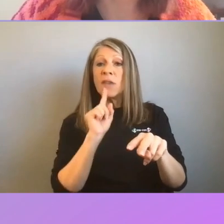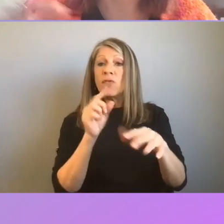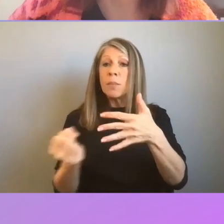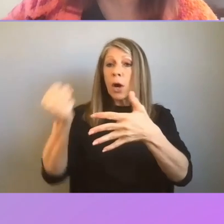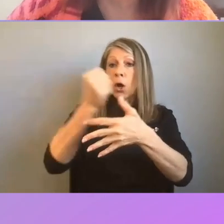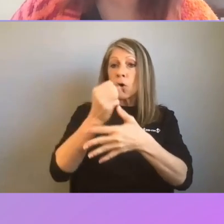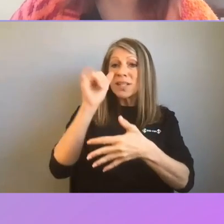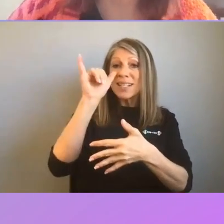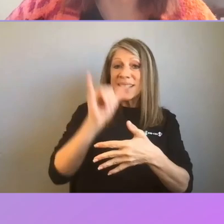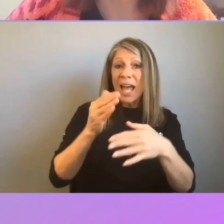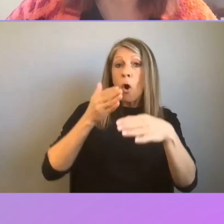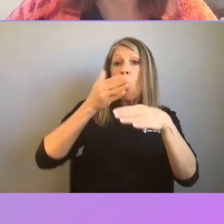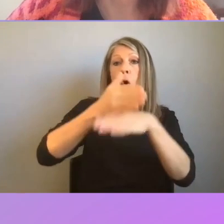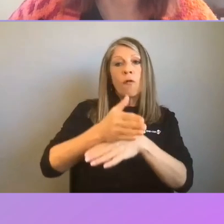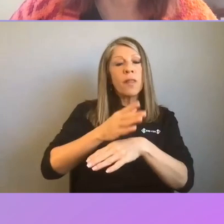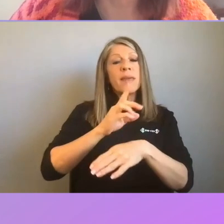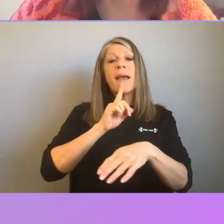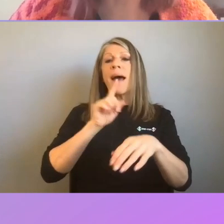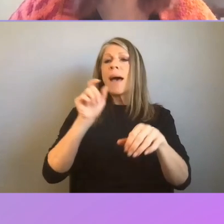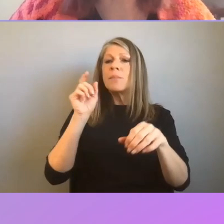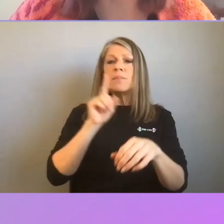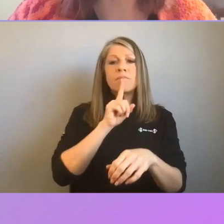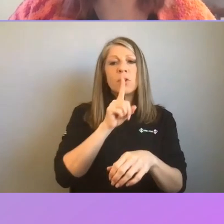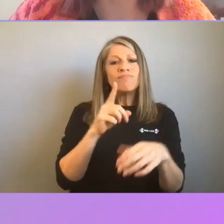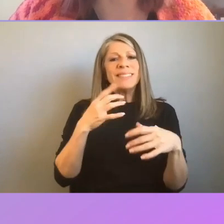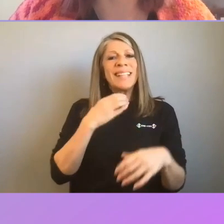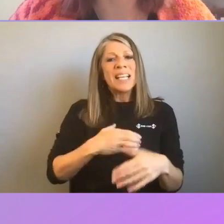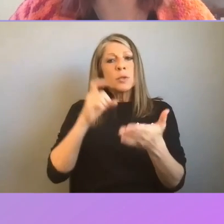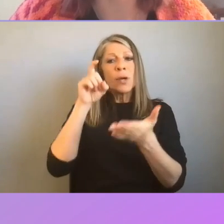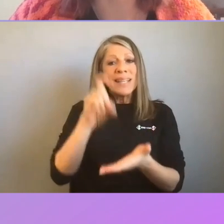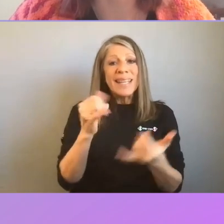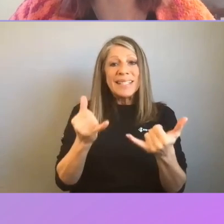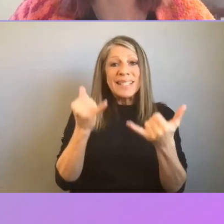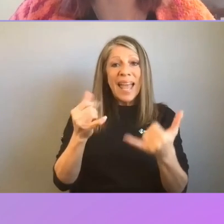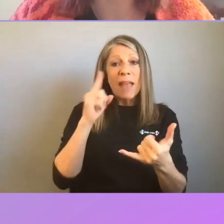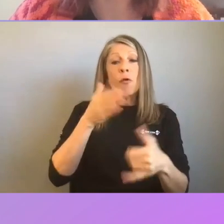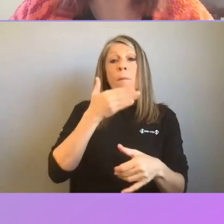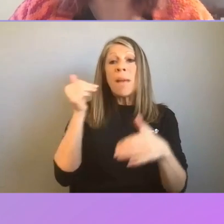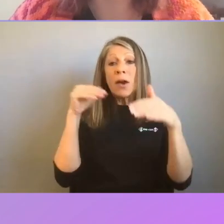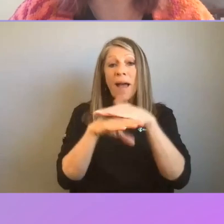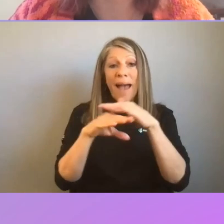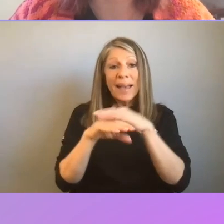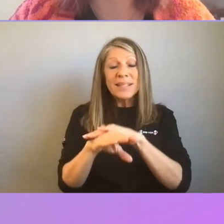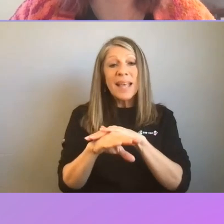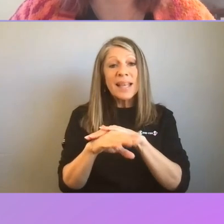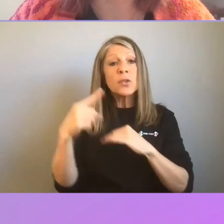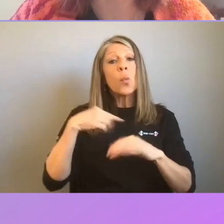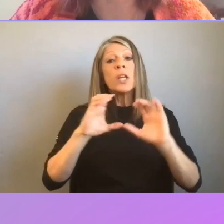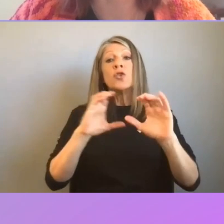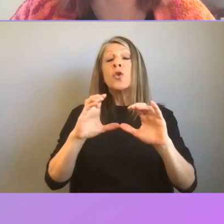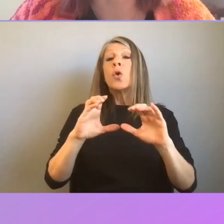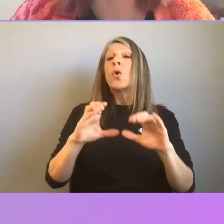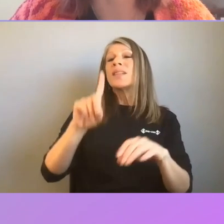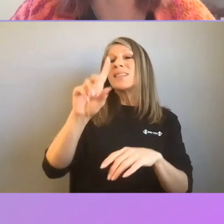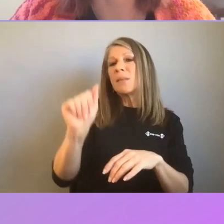that over the absolute desperate need today for better access, we do the disability community